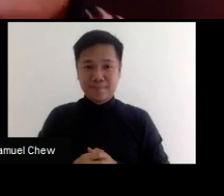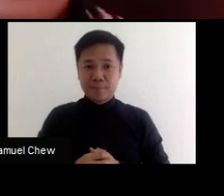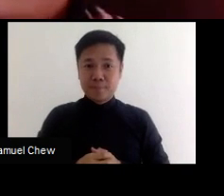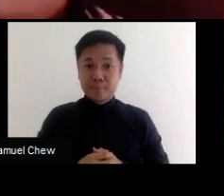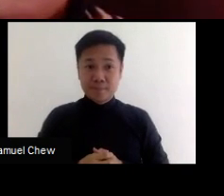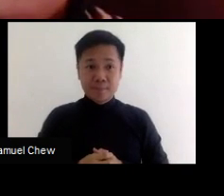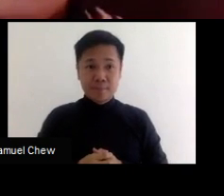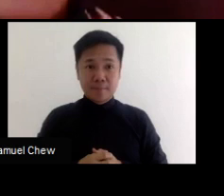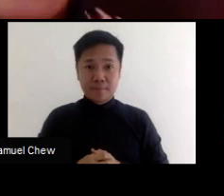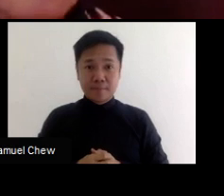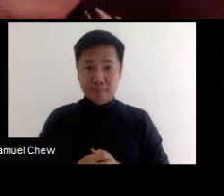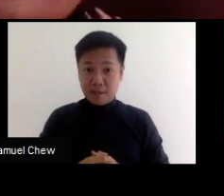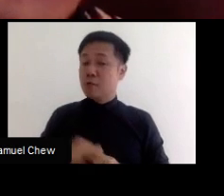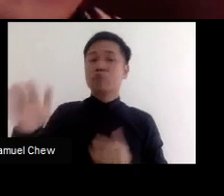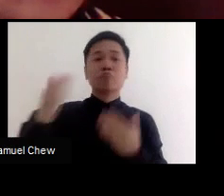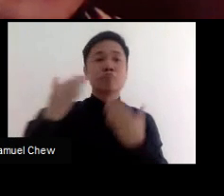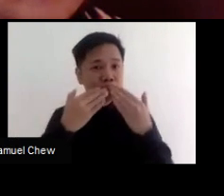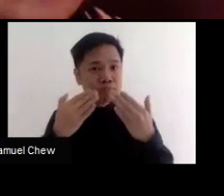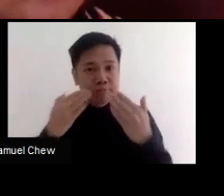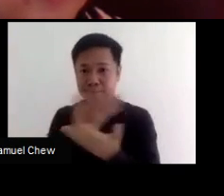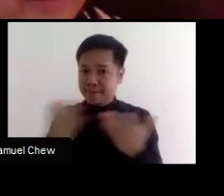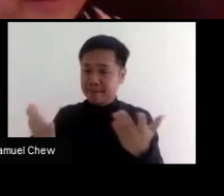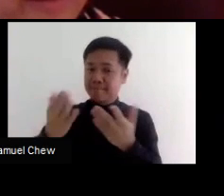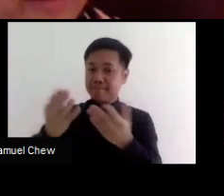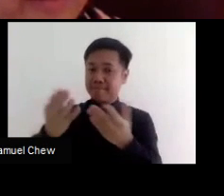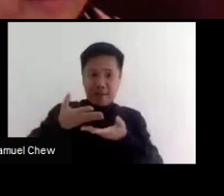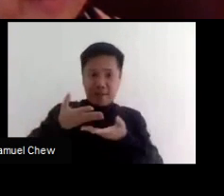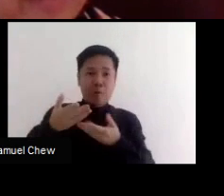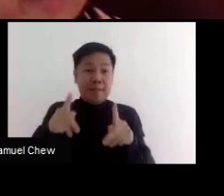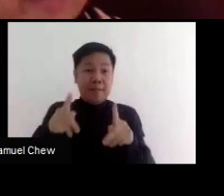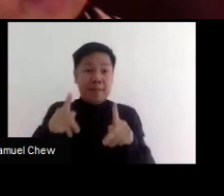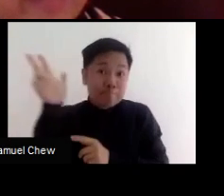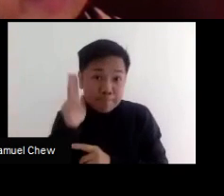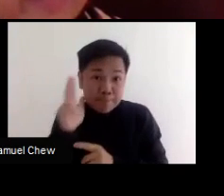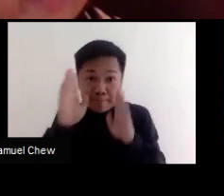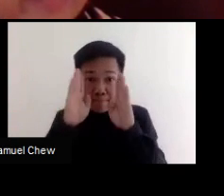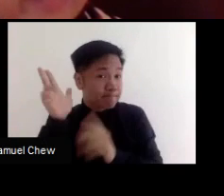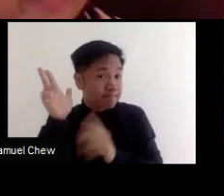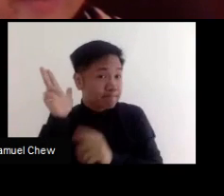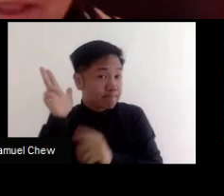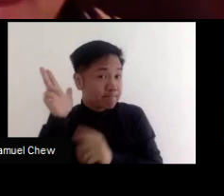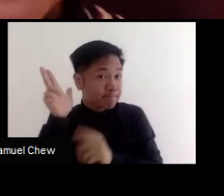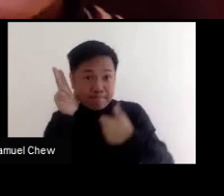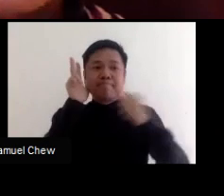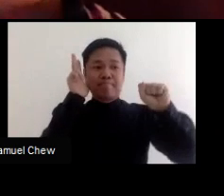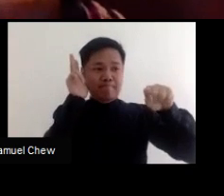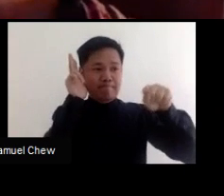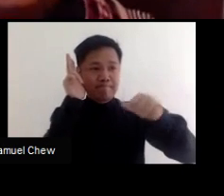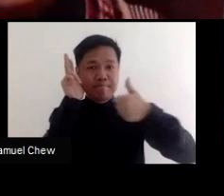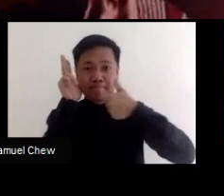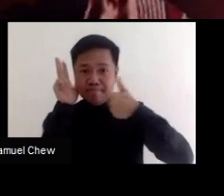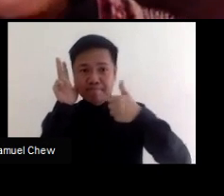Thank you, Chair, for giving me the floor. Can you hear? Yes, we can hear you. Thank